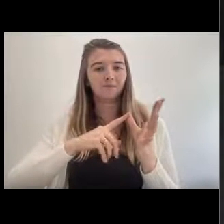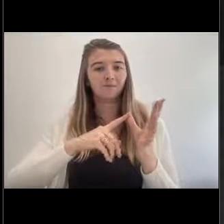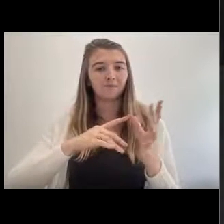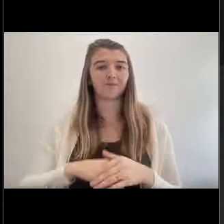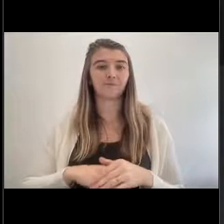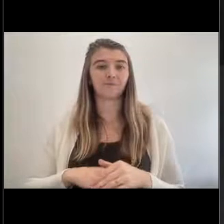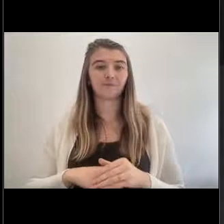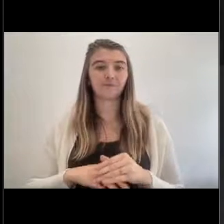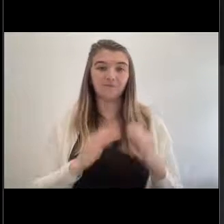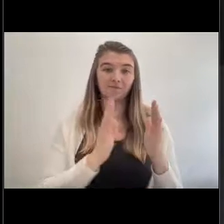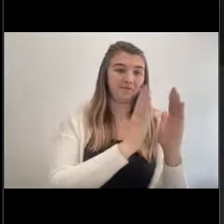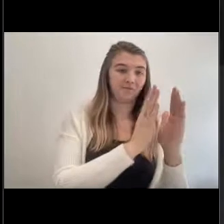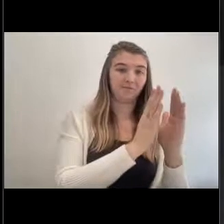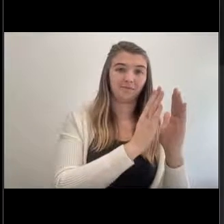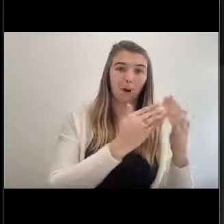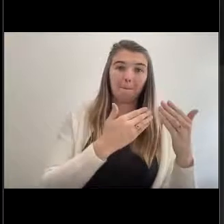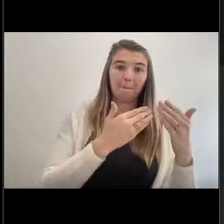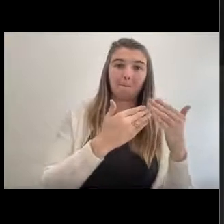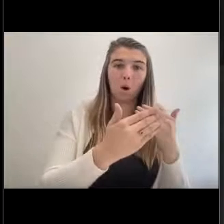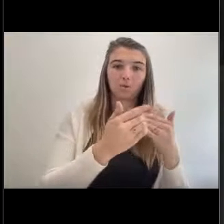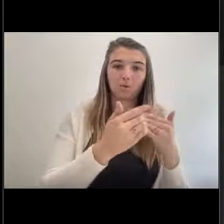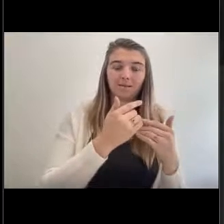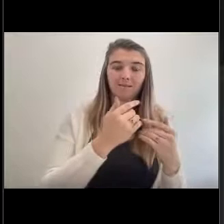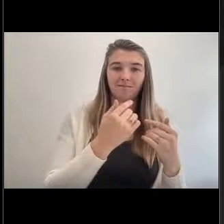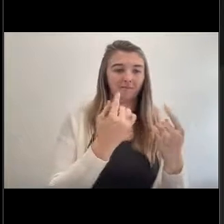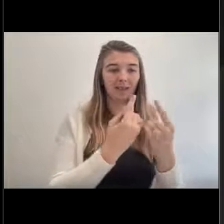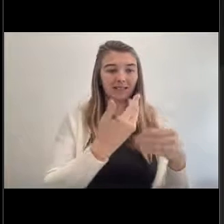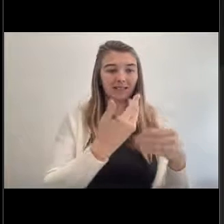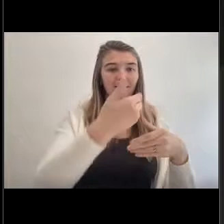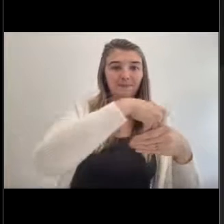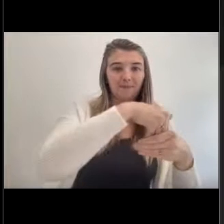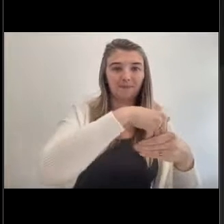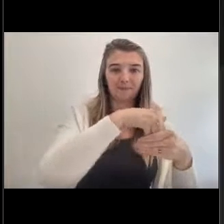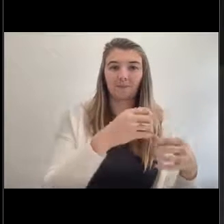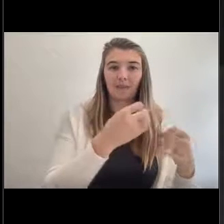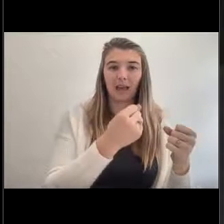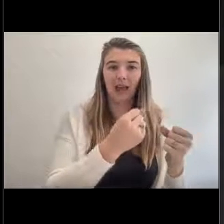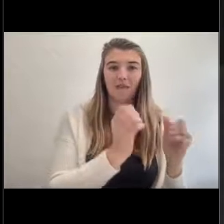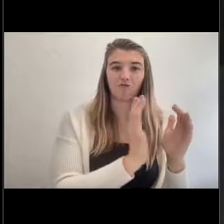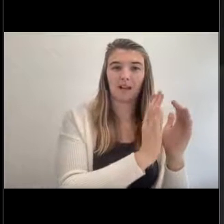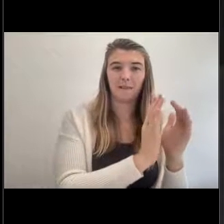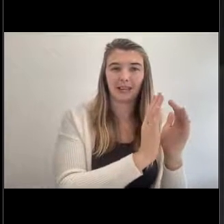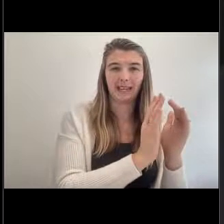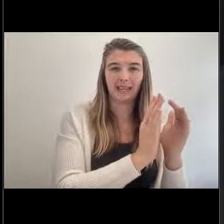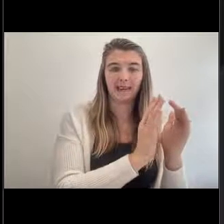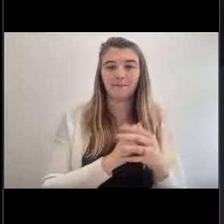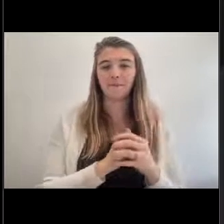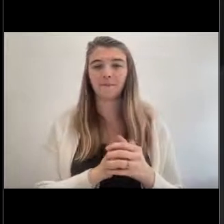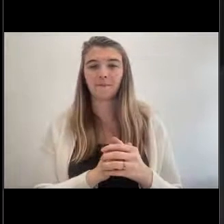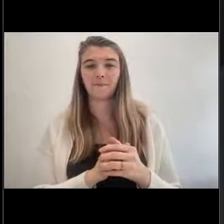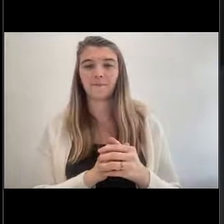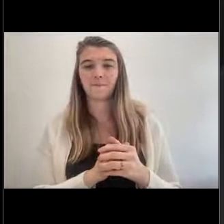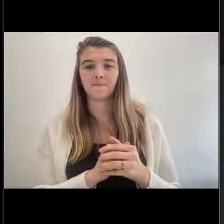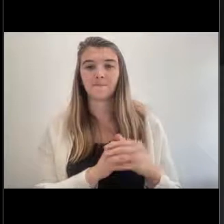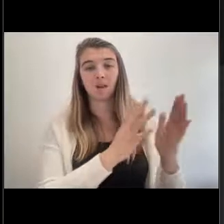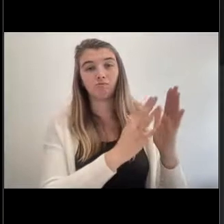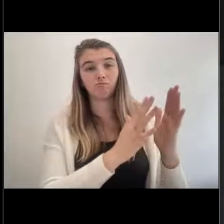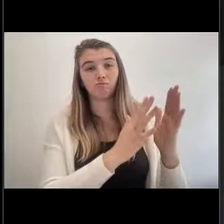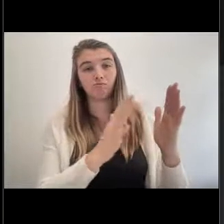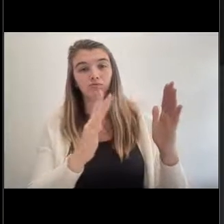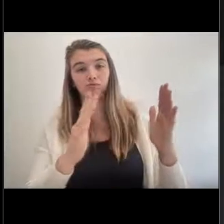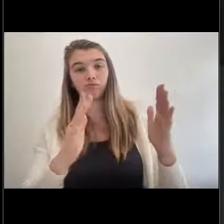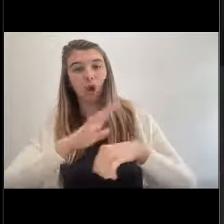we also detect sequences matching the isolate in previously published plastosphere studies. And it was most abundant in samples from around the UK